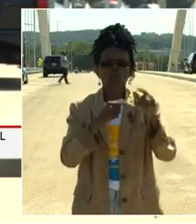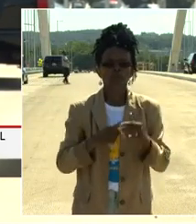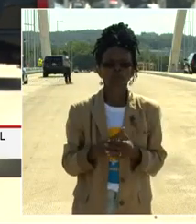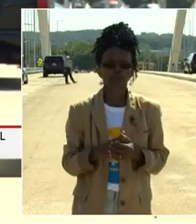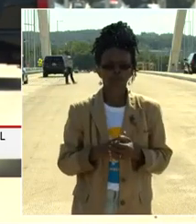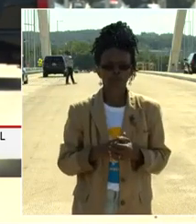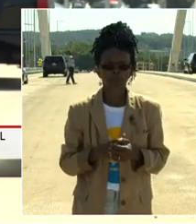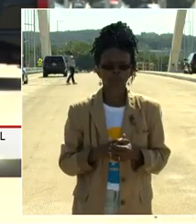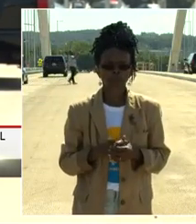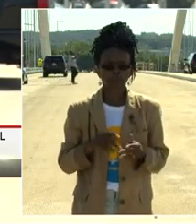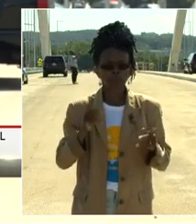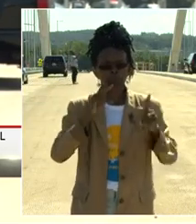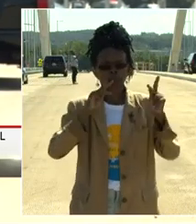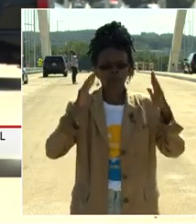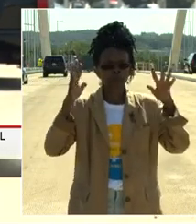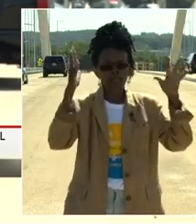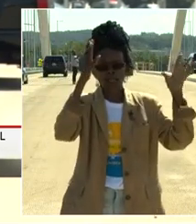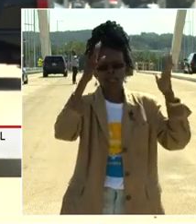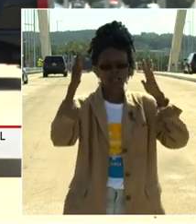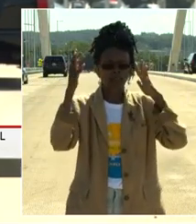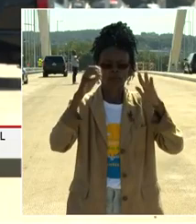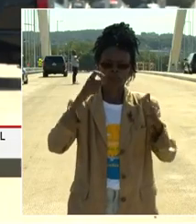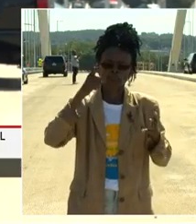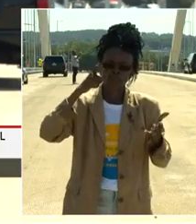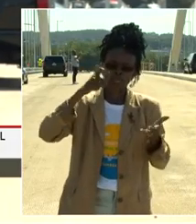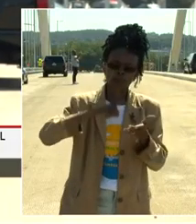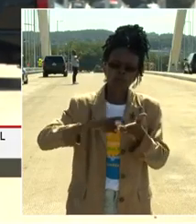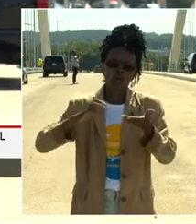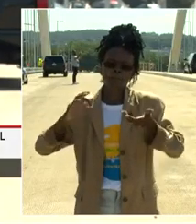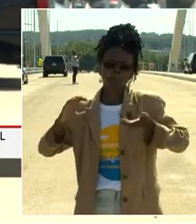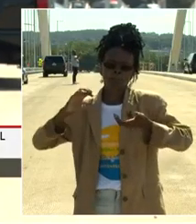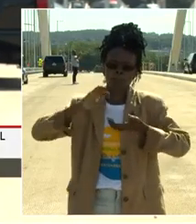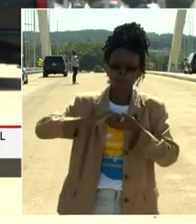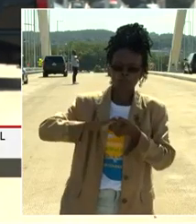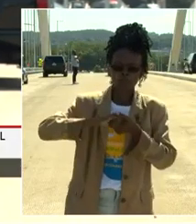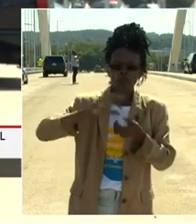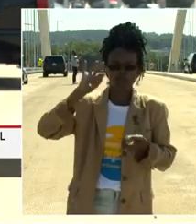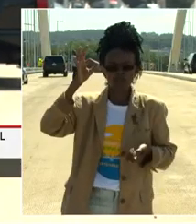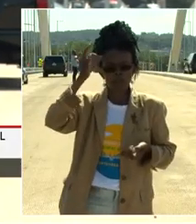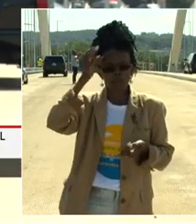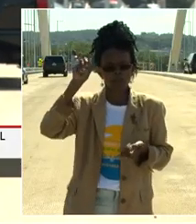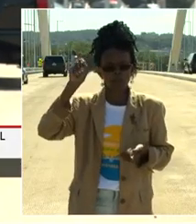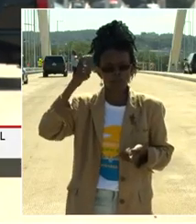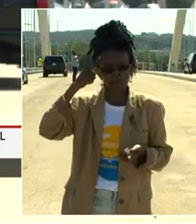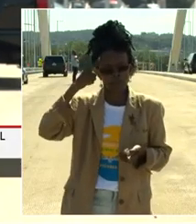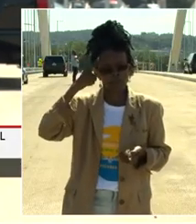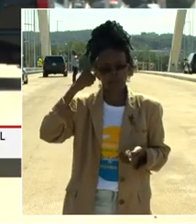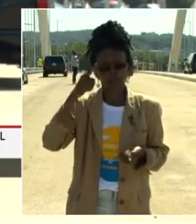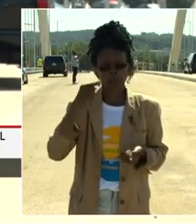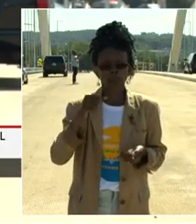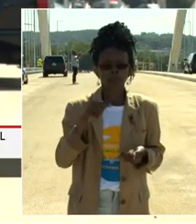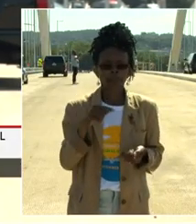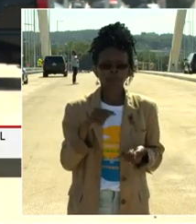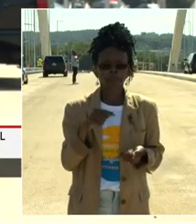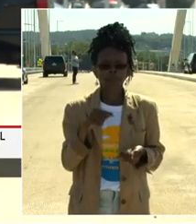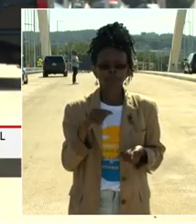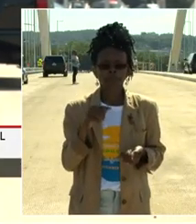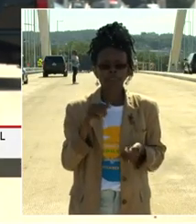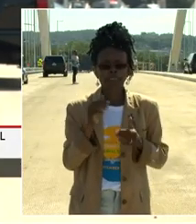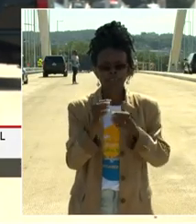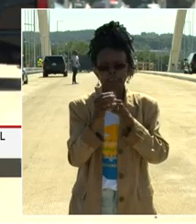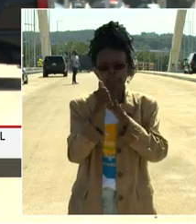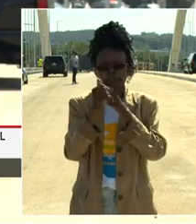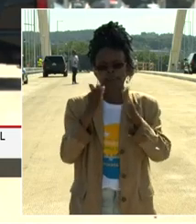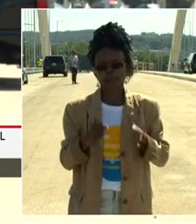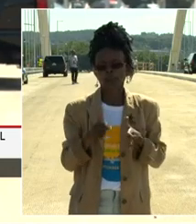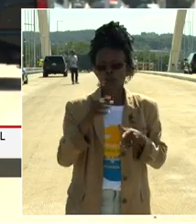I also want to recognize the mayor's partners in the federal government. First, Majority Leader Congressman Steny Hoyer, whose energy and